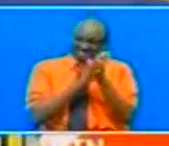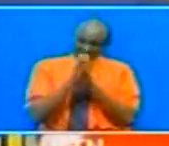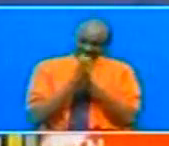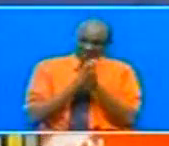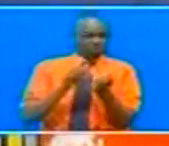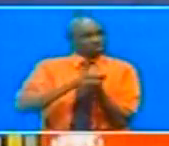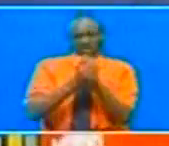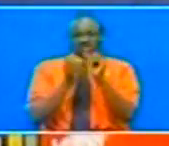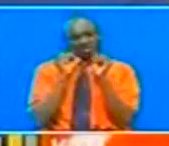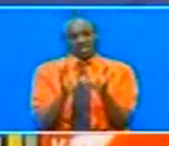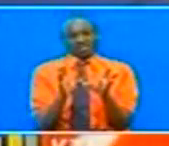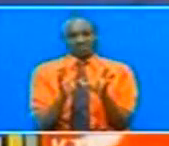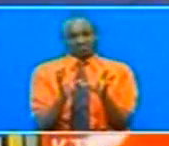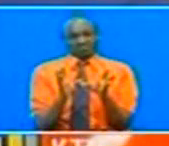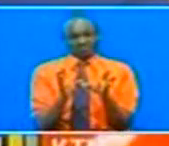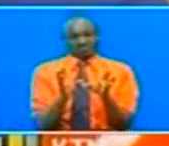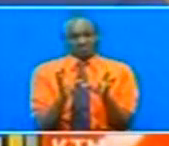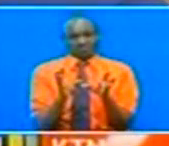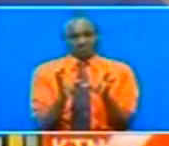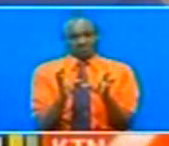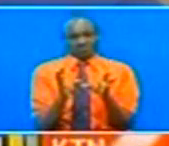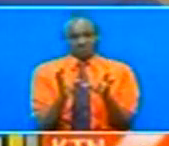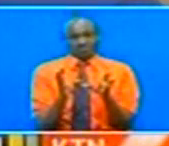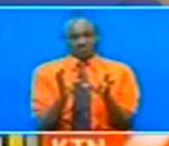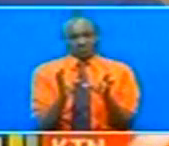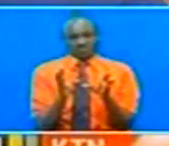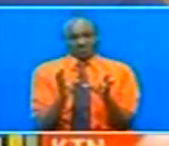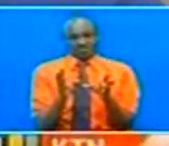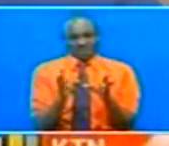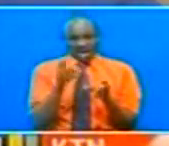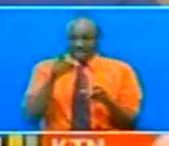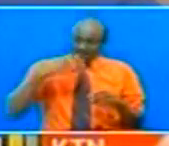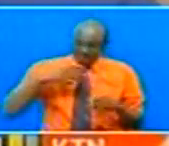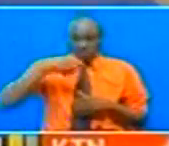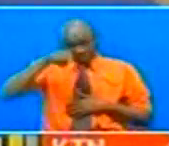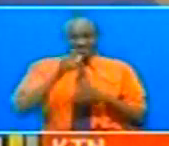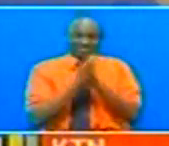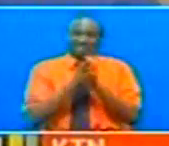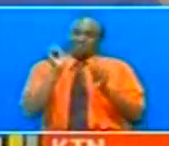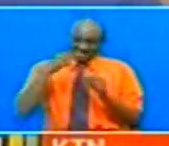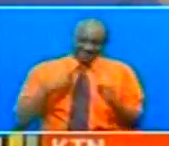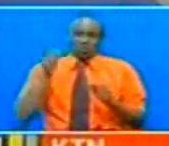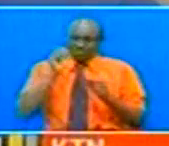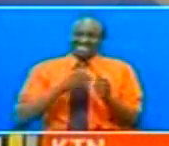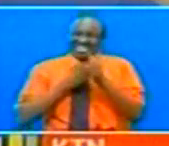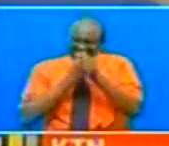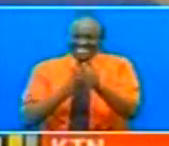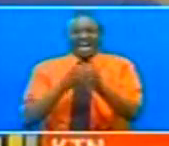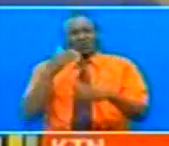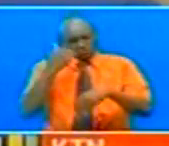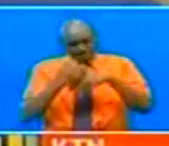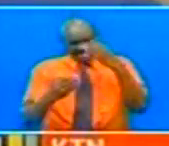falter, and neither should that of the citizens. We must lead and build